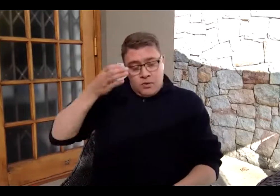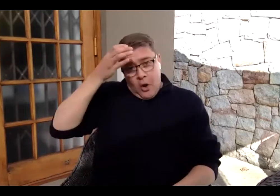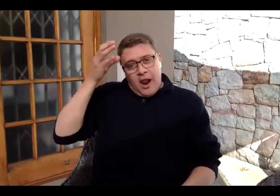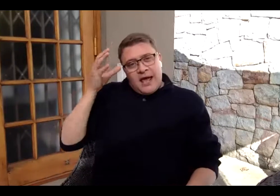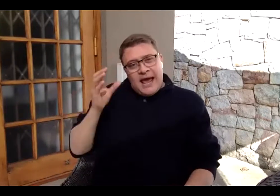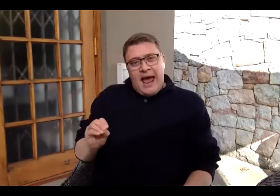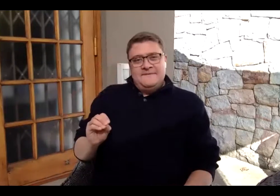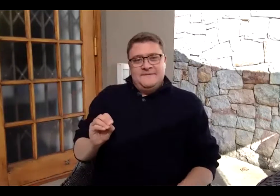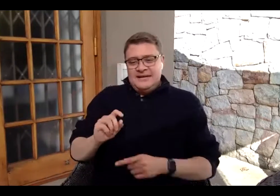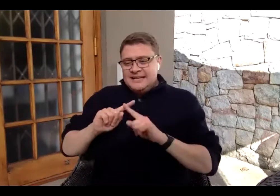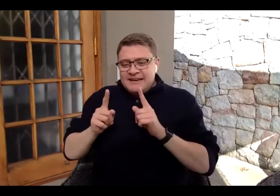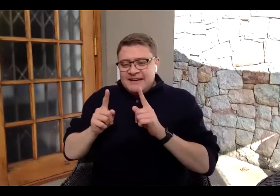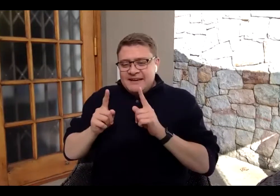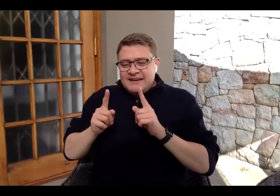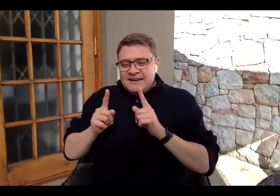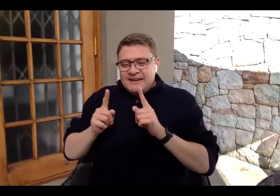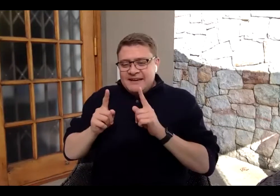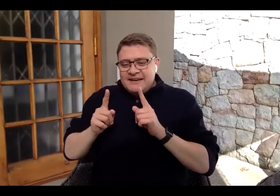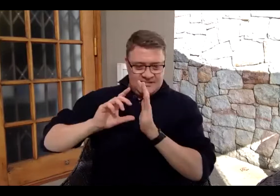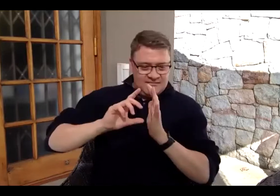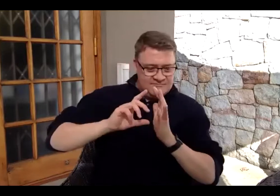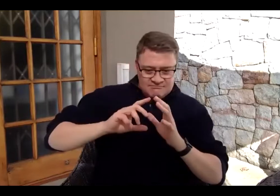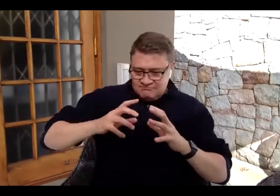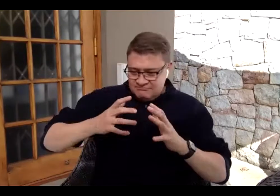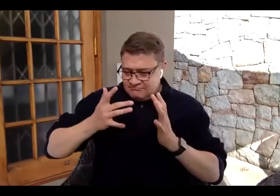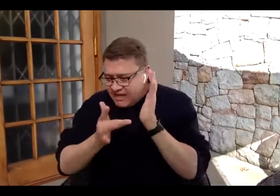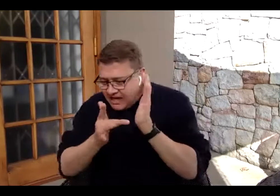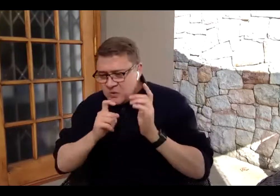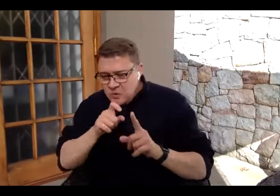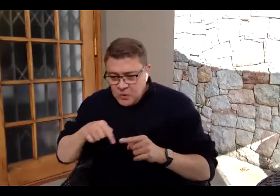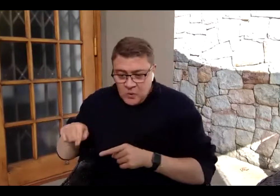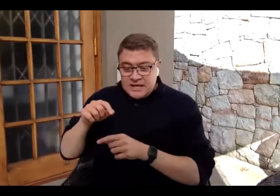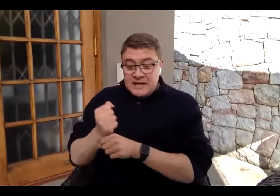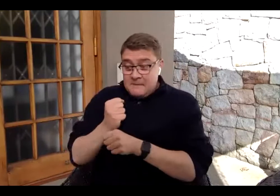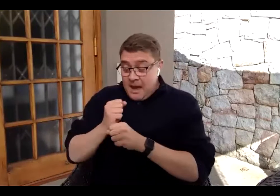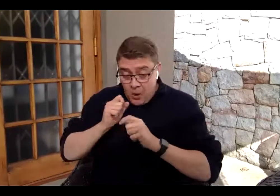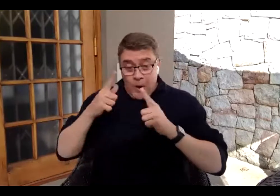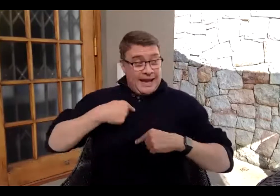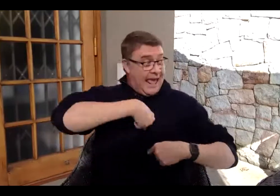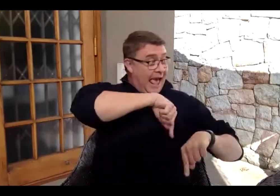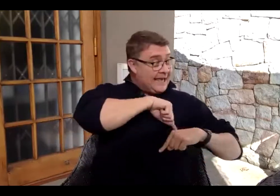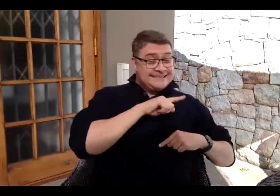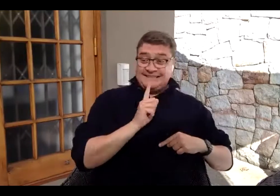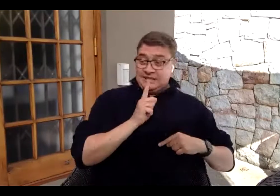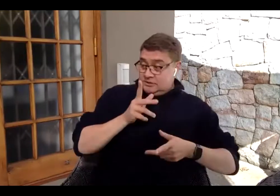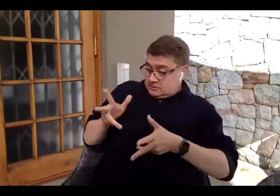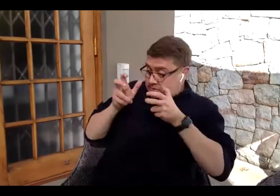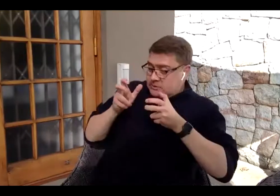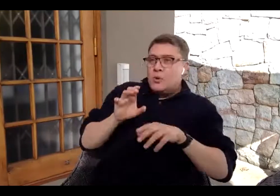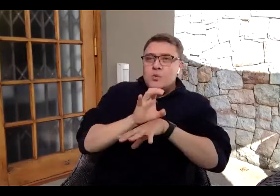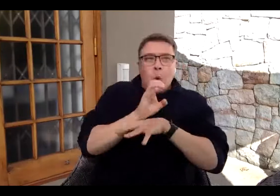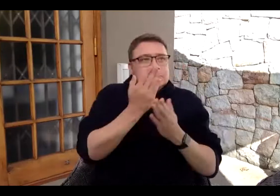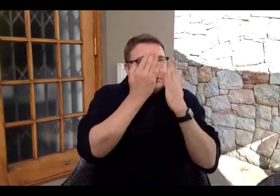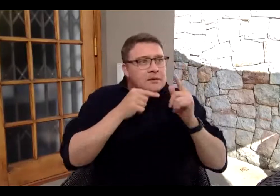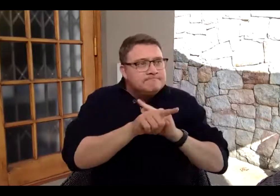so many devices that they do use, and they actually kind of create awareness amongst us as teachers to do a lot of courses as well, a lot of places where